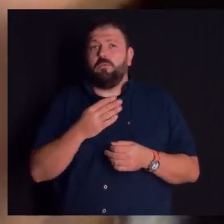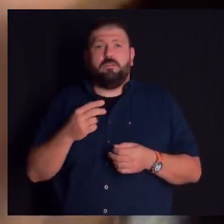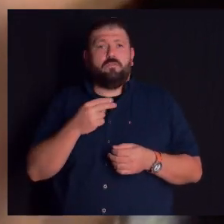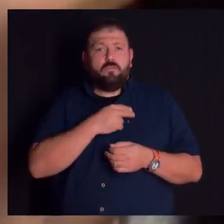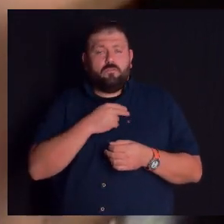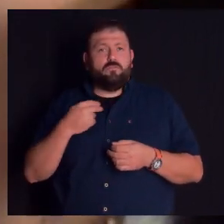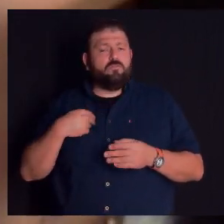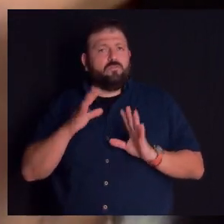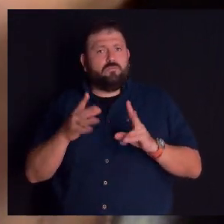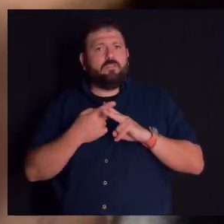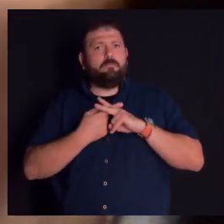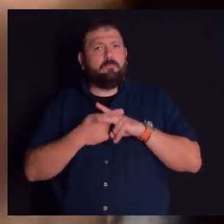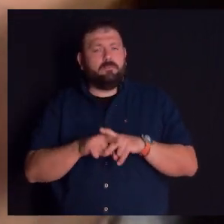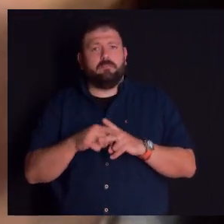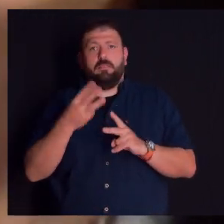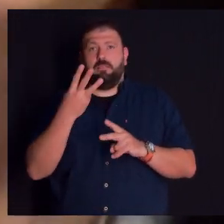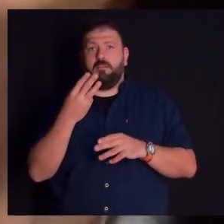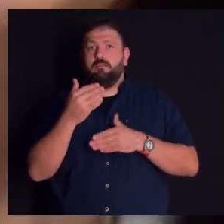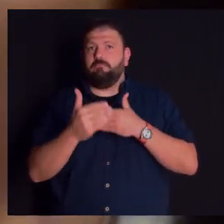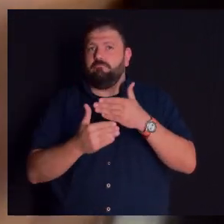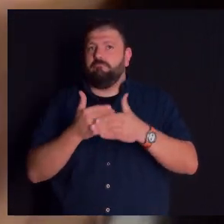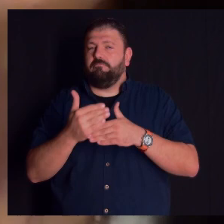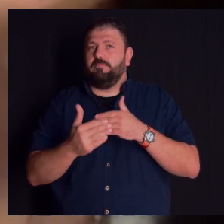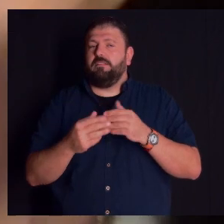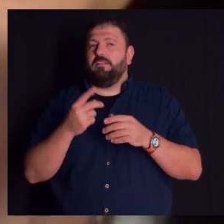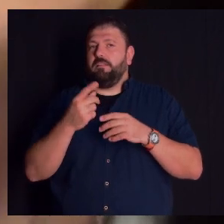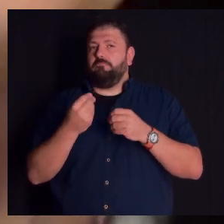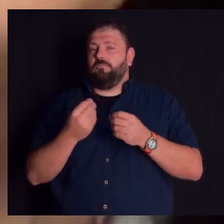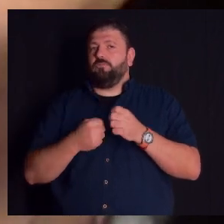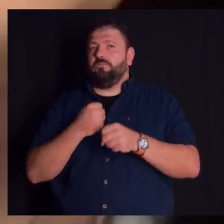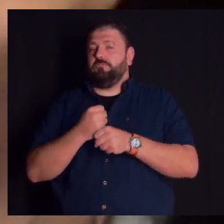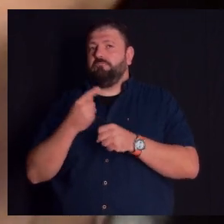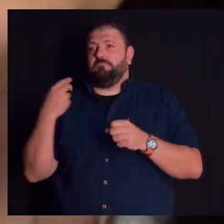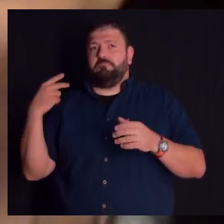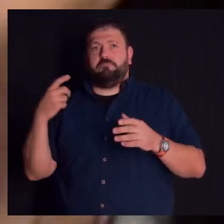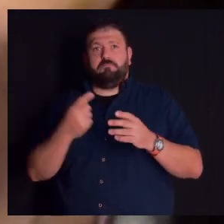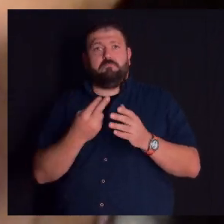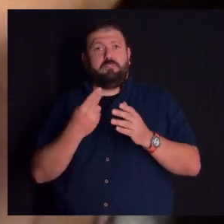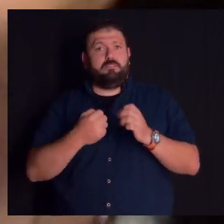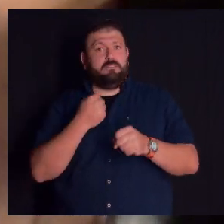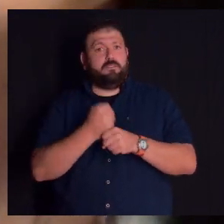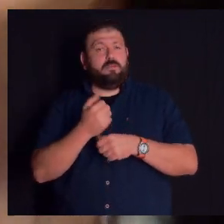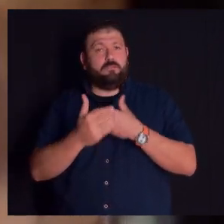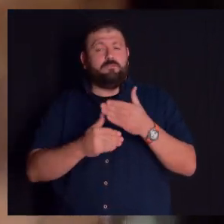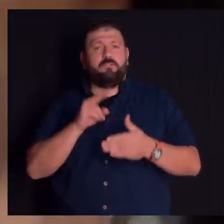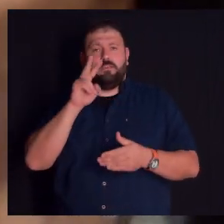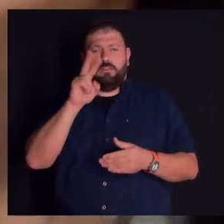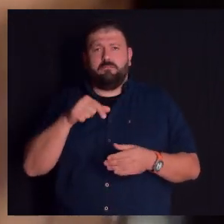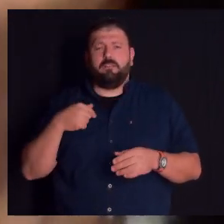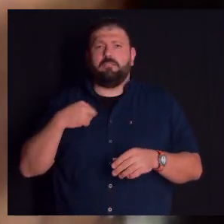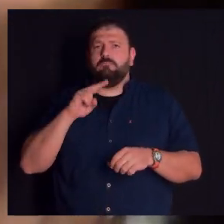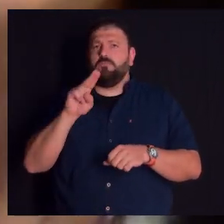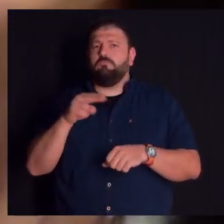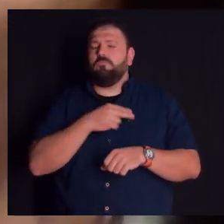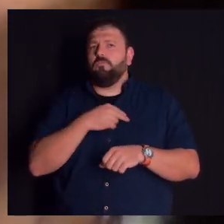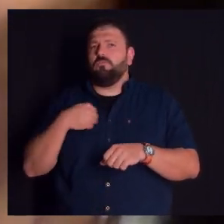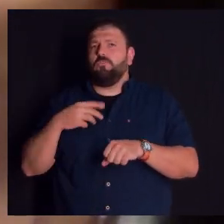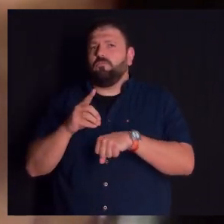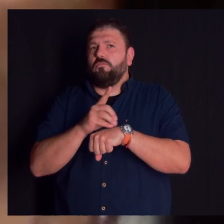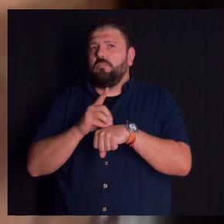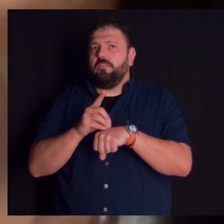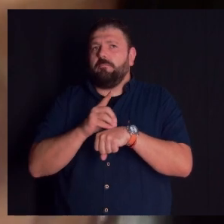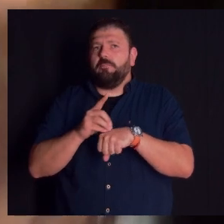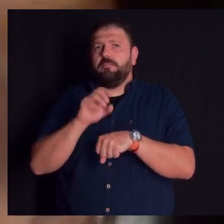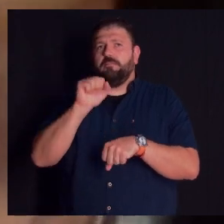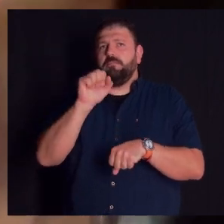because we have an economical need. So we are supreme diamond supreme, and something